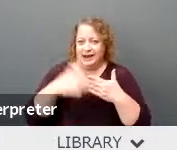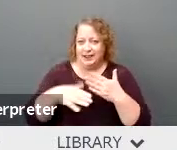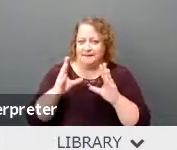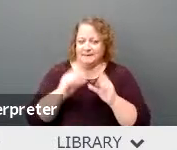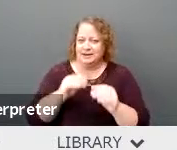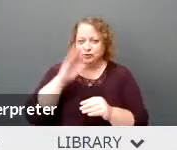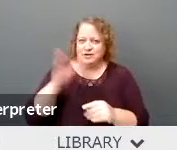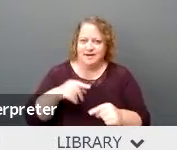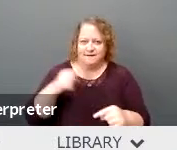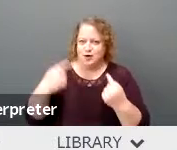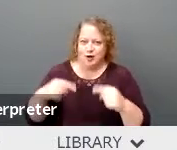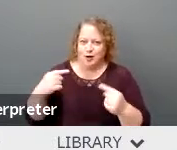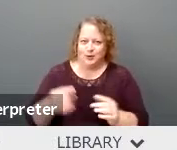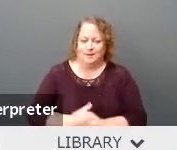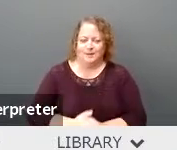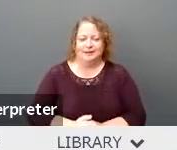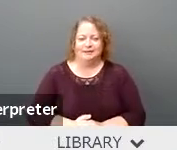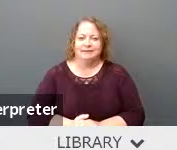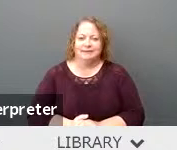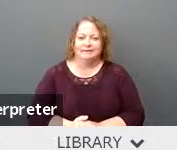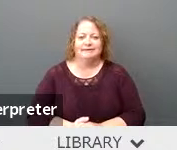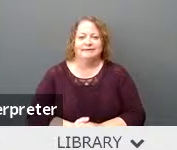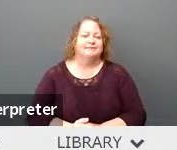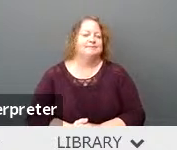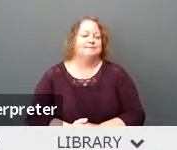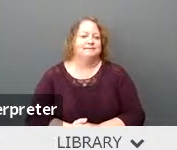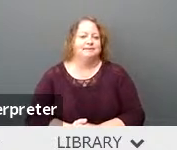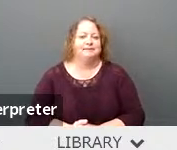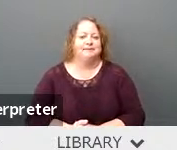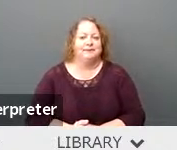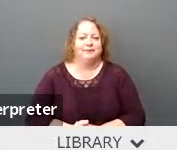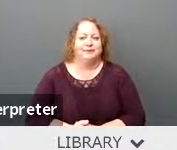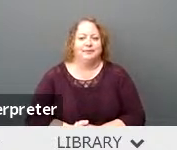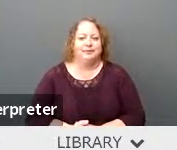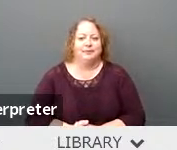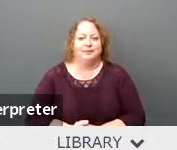an argument. All righty.